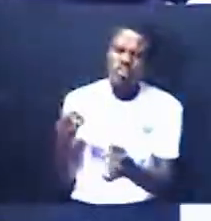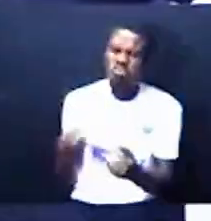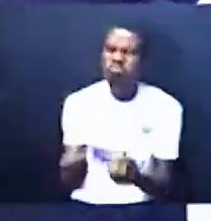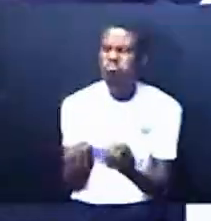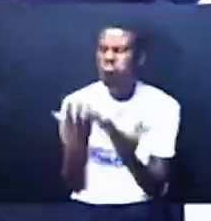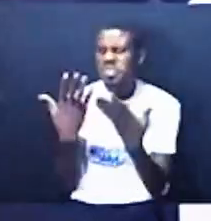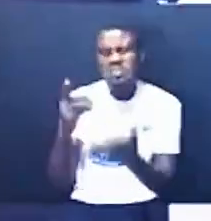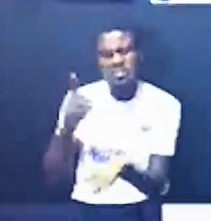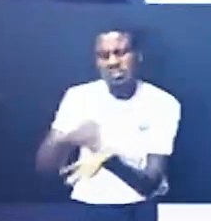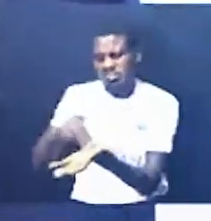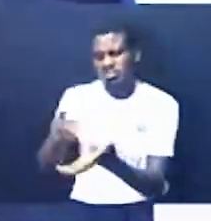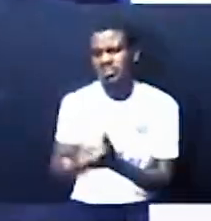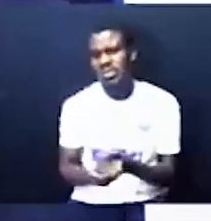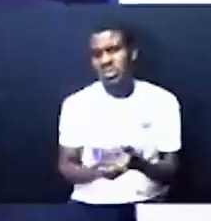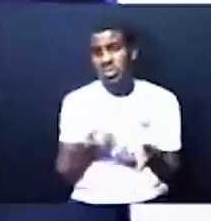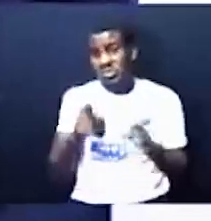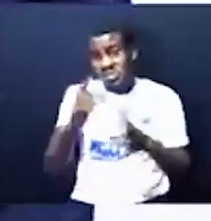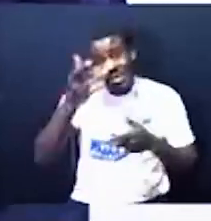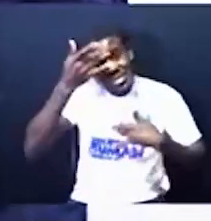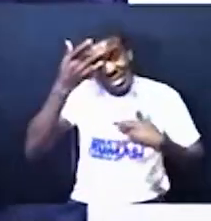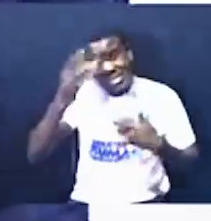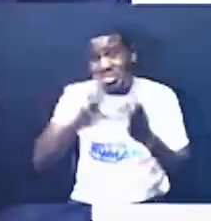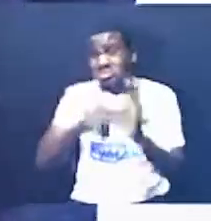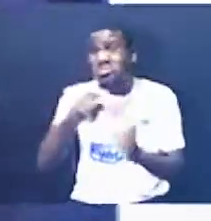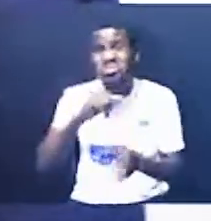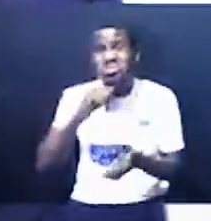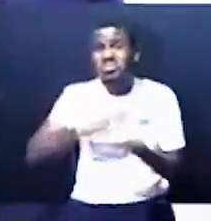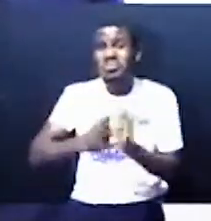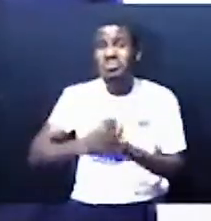really sick and you are not getting well,